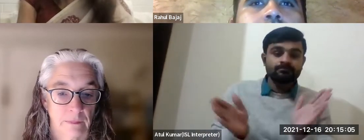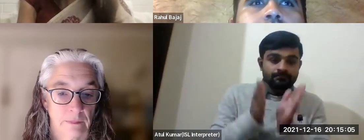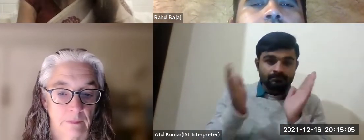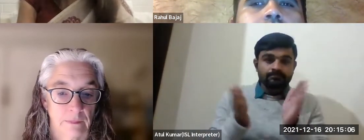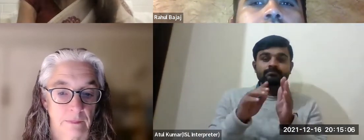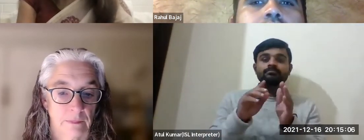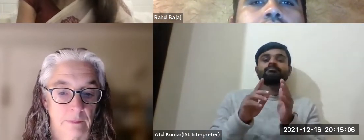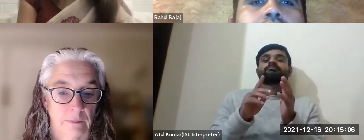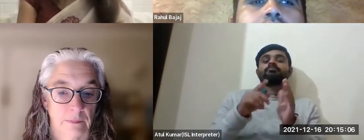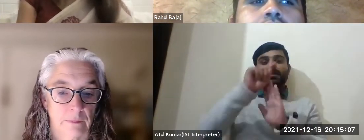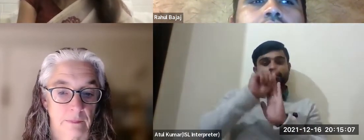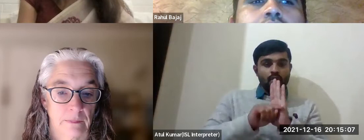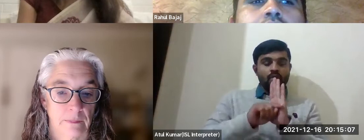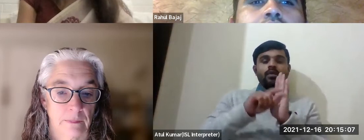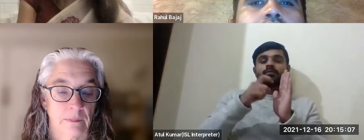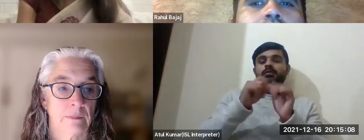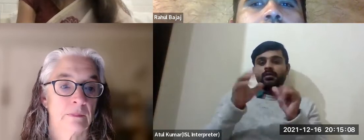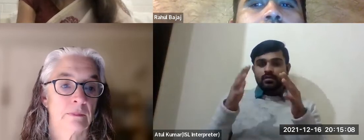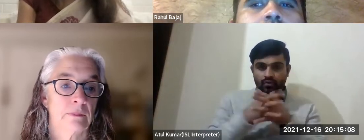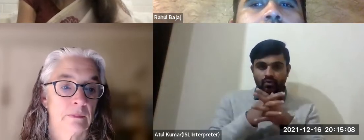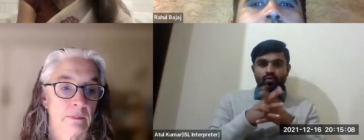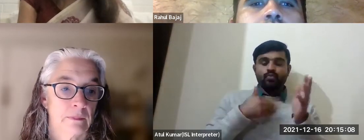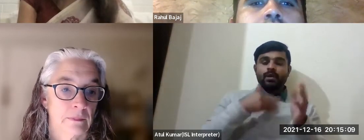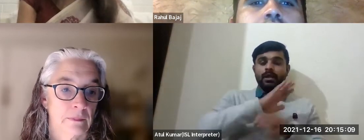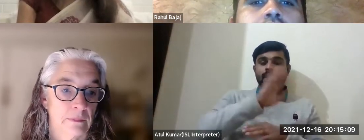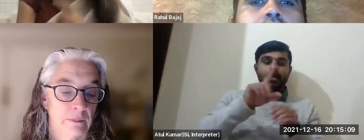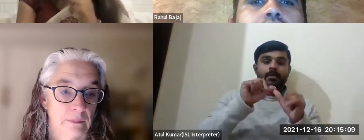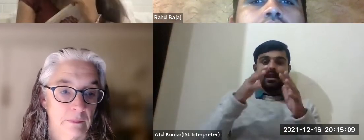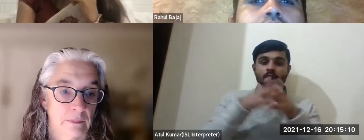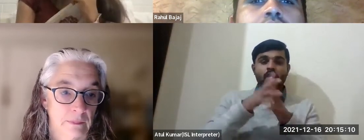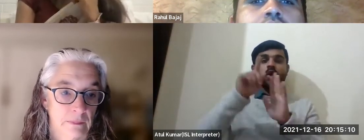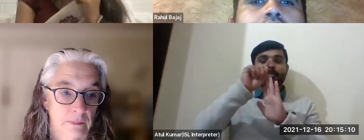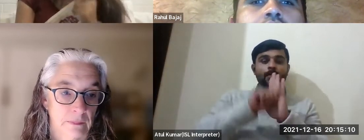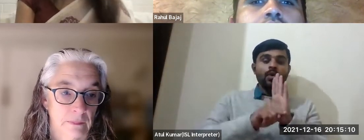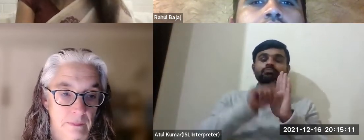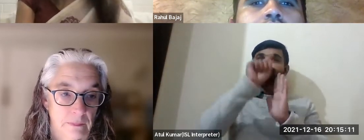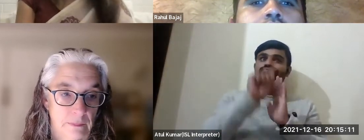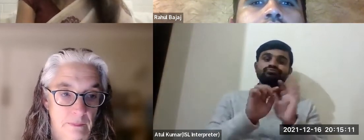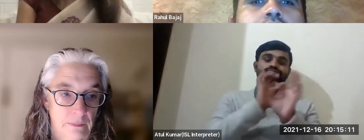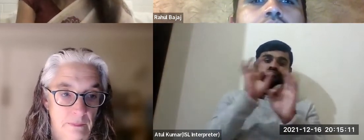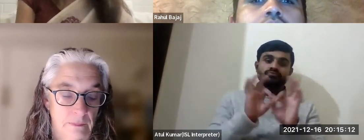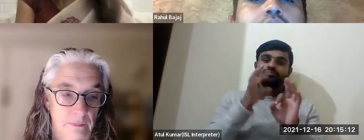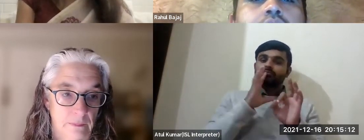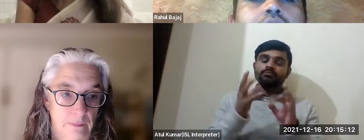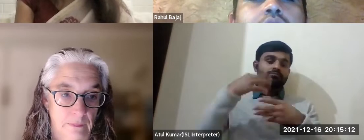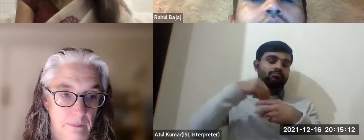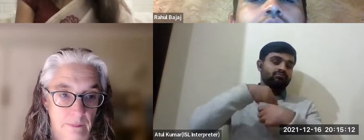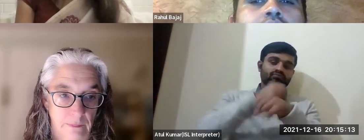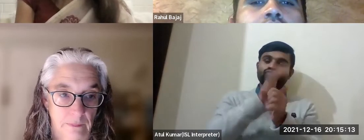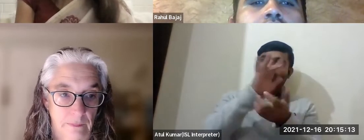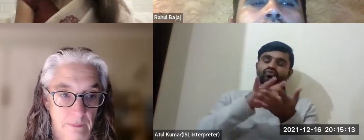and policies as the first step. Because if we don't have laws, policies, and guidelines, we aren't really going to make it